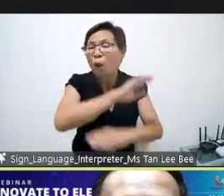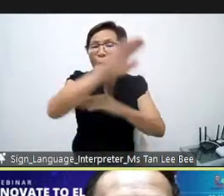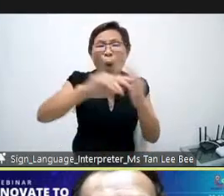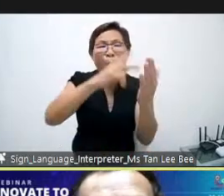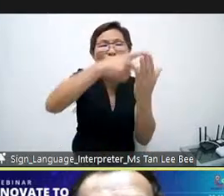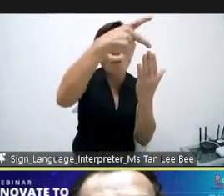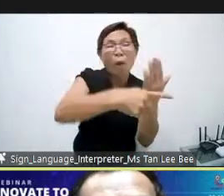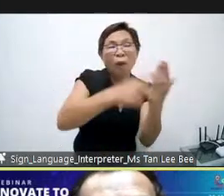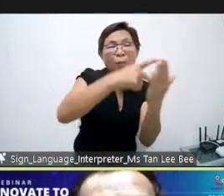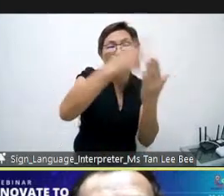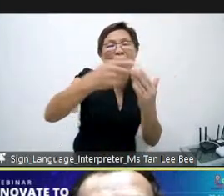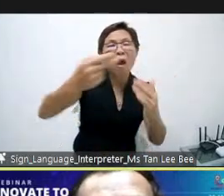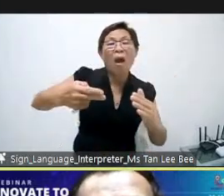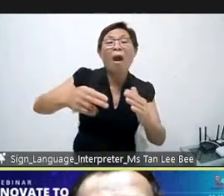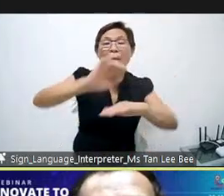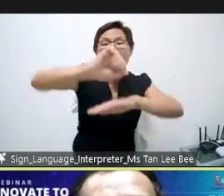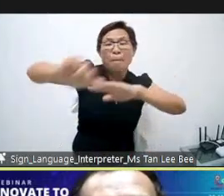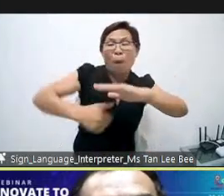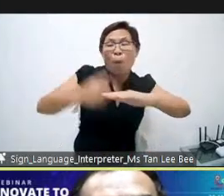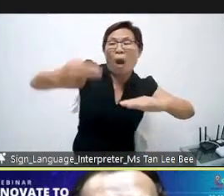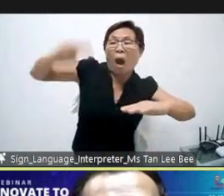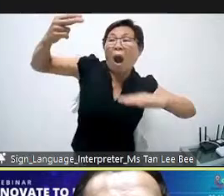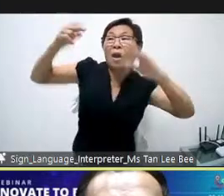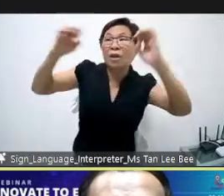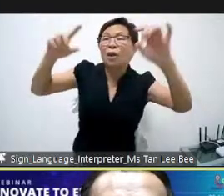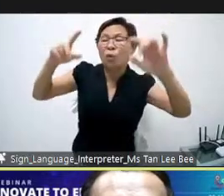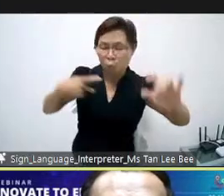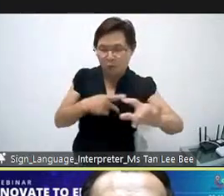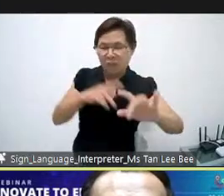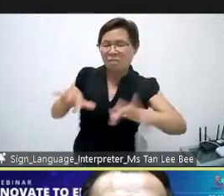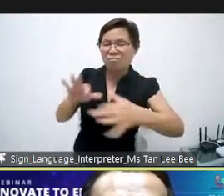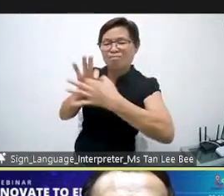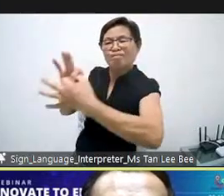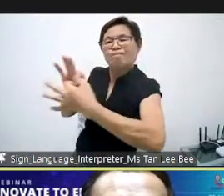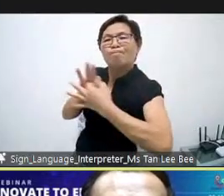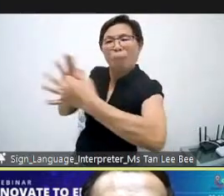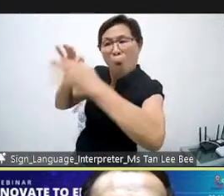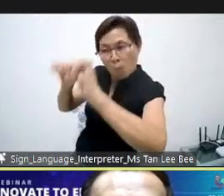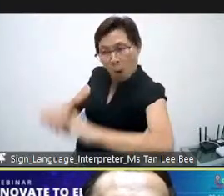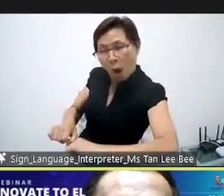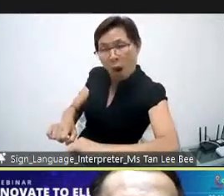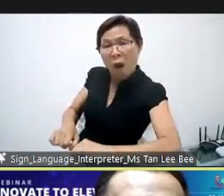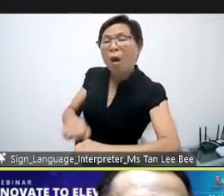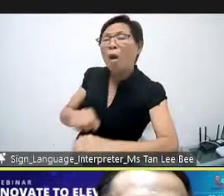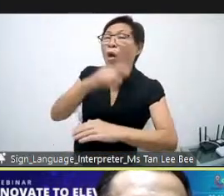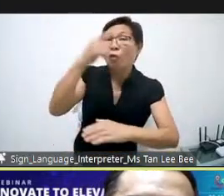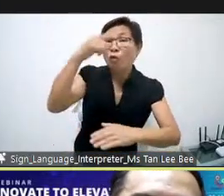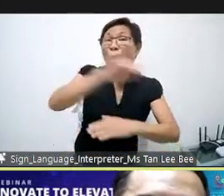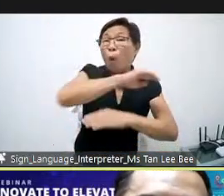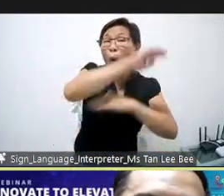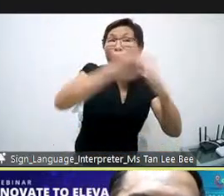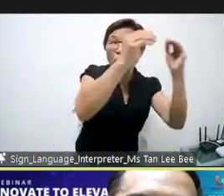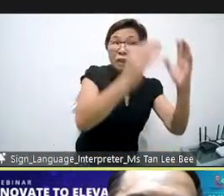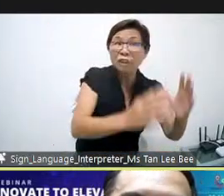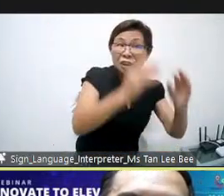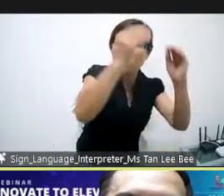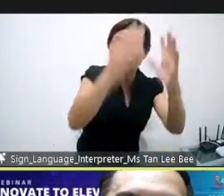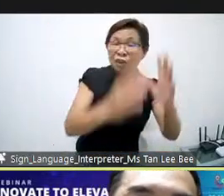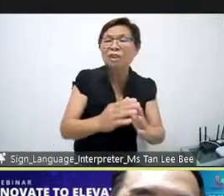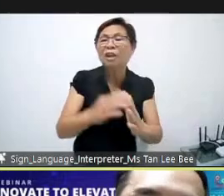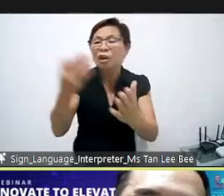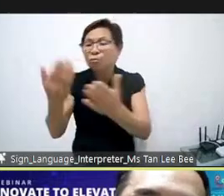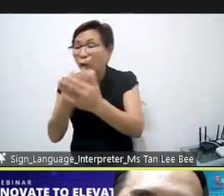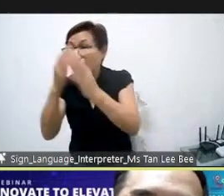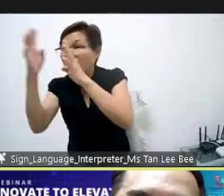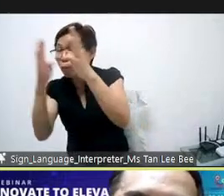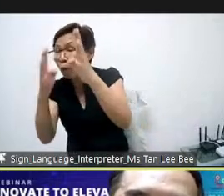under higher education that we can collaborate with in order for all teachers, all educators, all innovators to